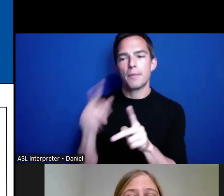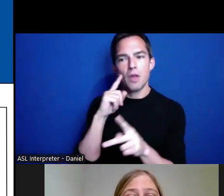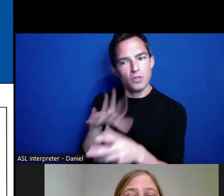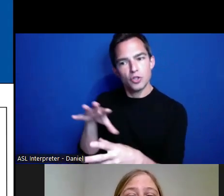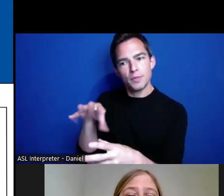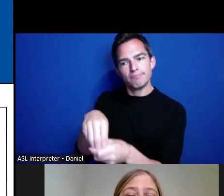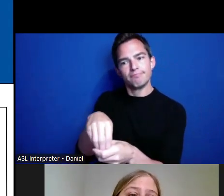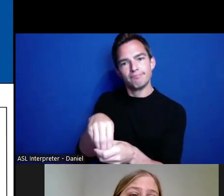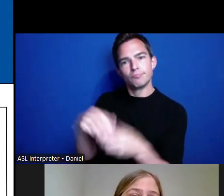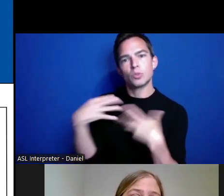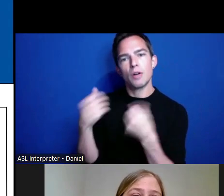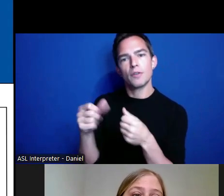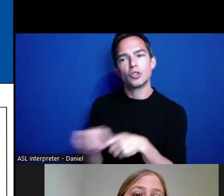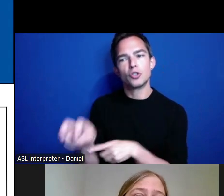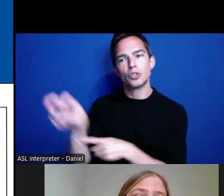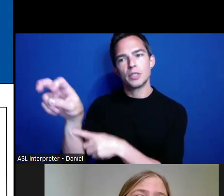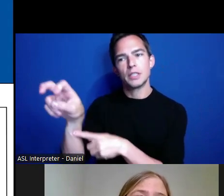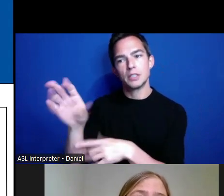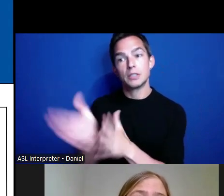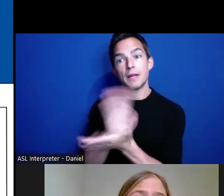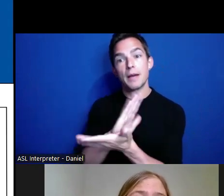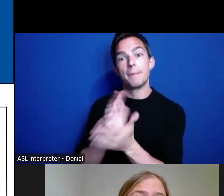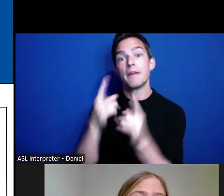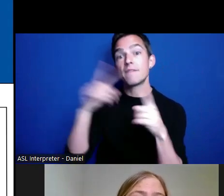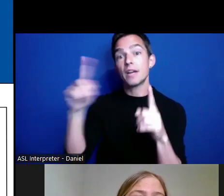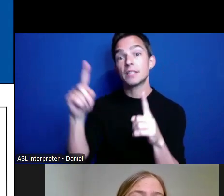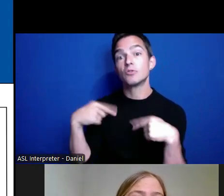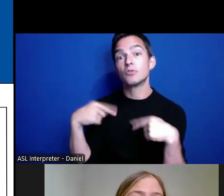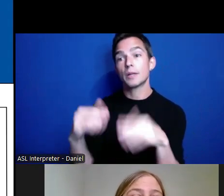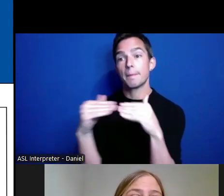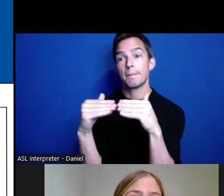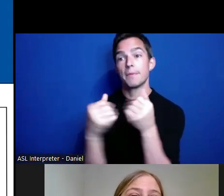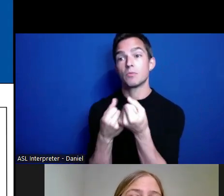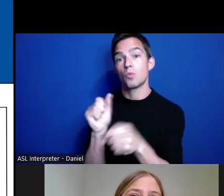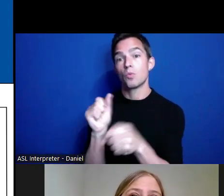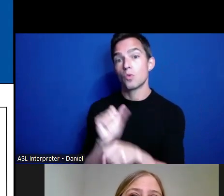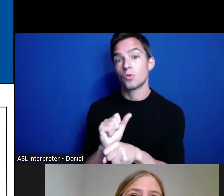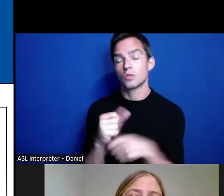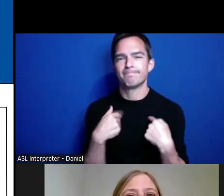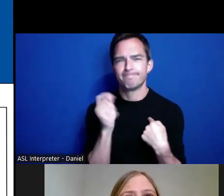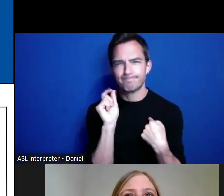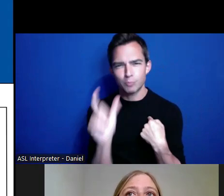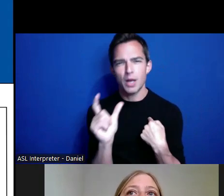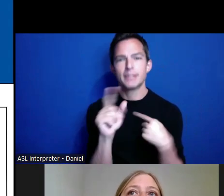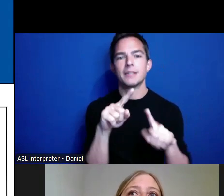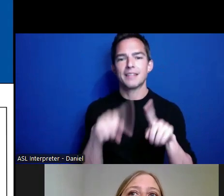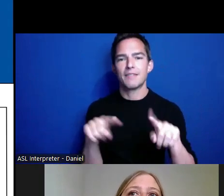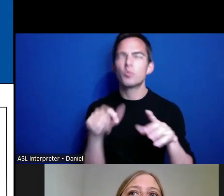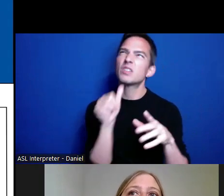recovery journey to be effective in terms of their peer support work. So I was surprised at the not